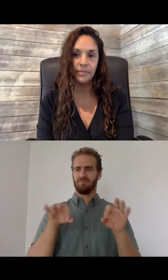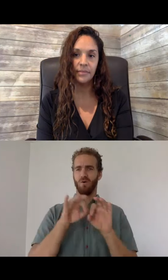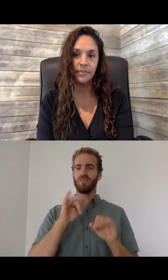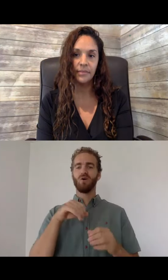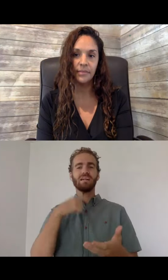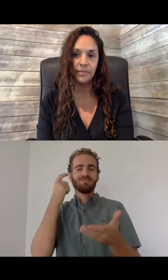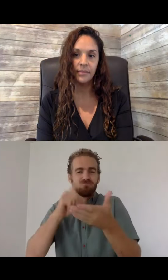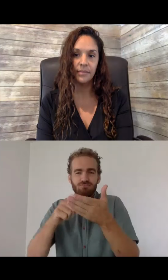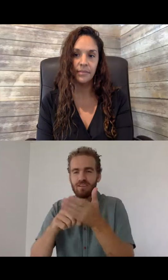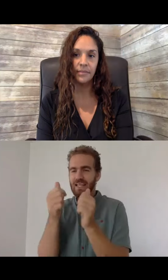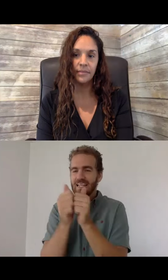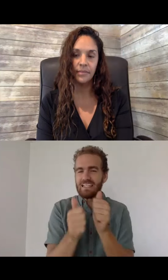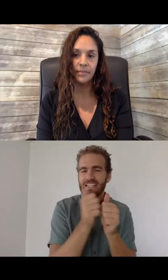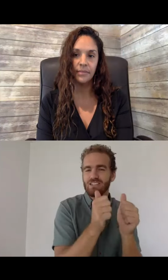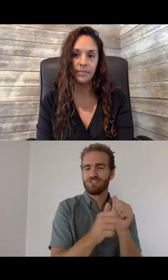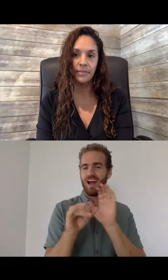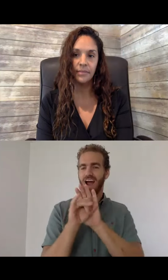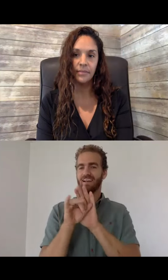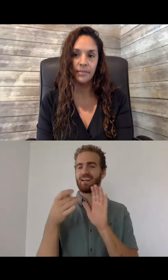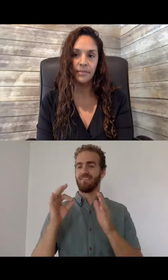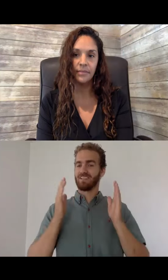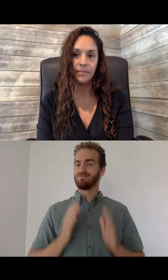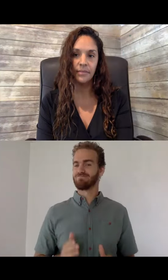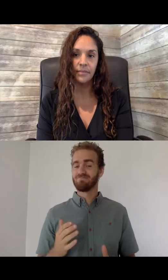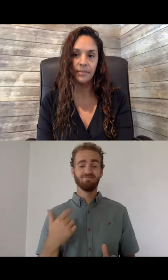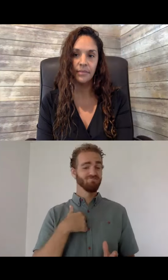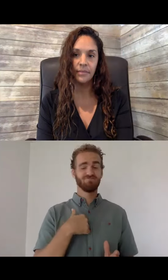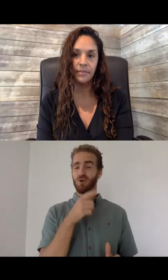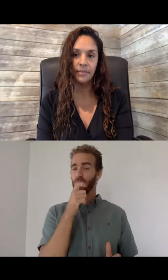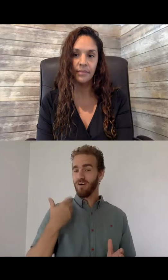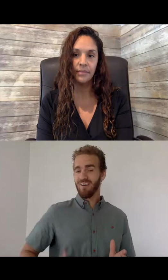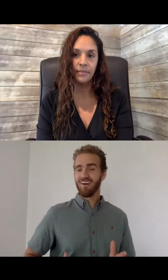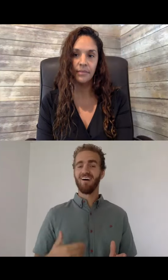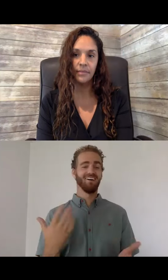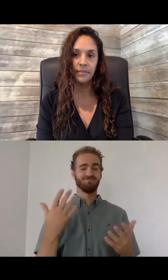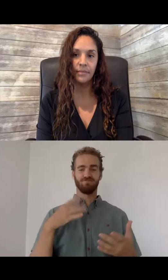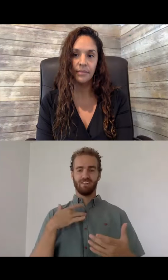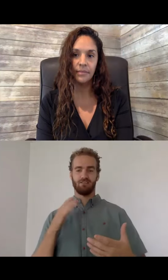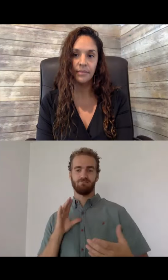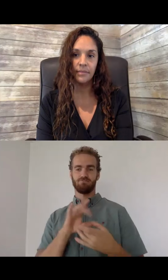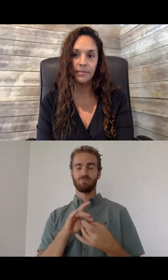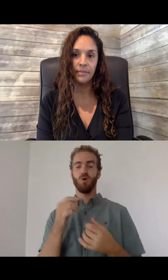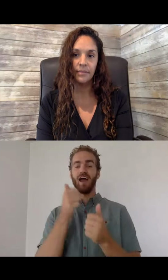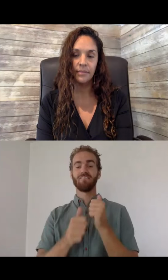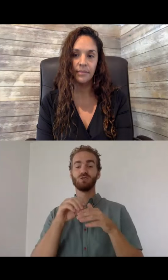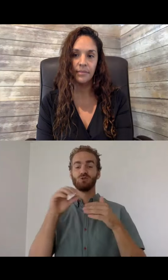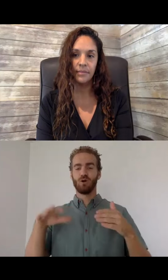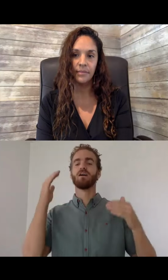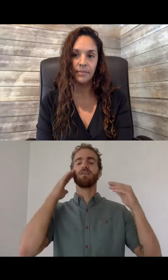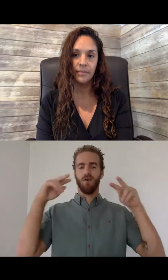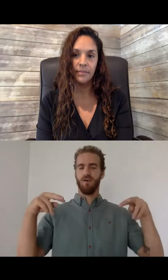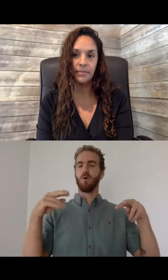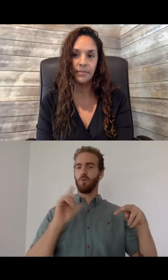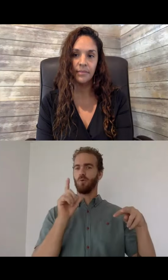different family background, different family dynamic. We want to recognize each one of those identities as the individual, who they are, how they